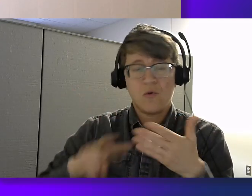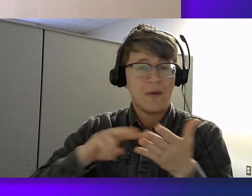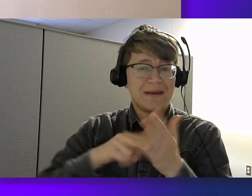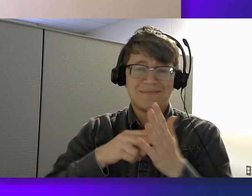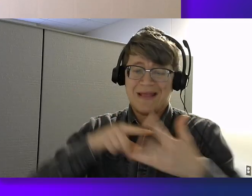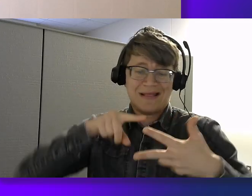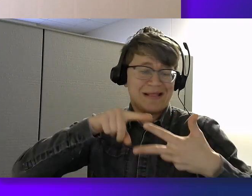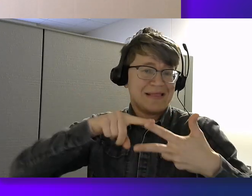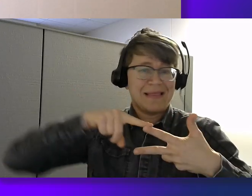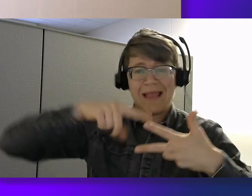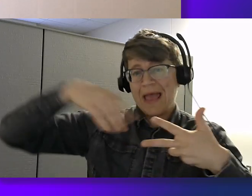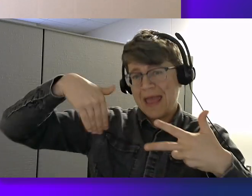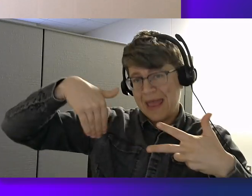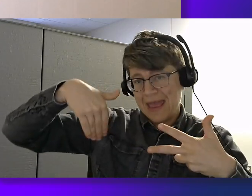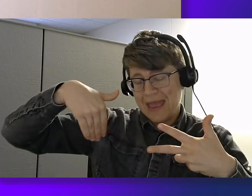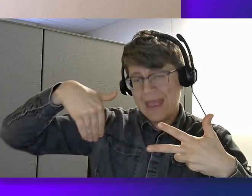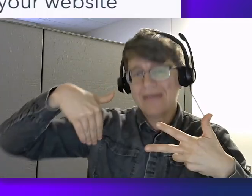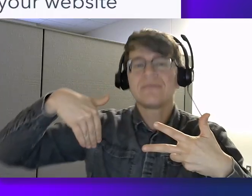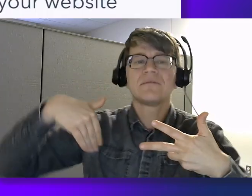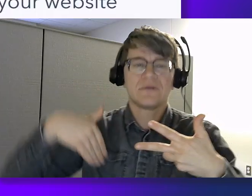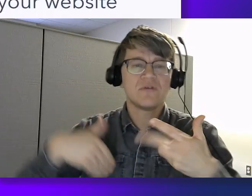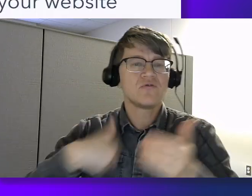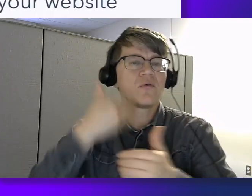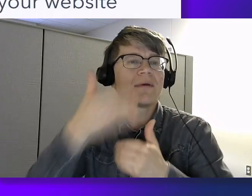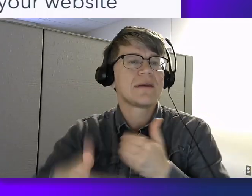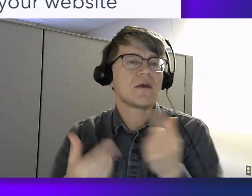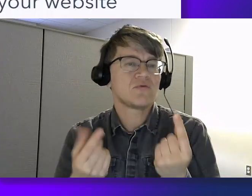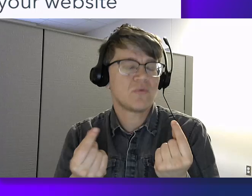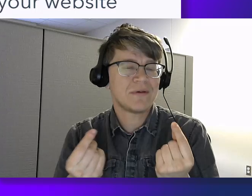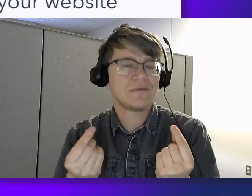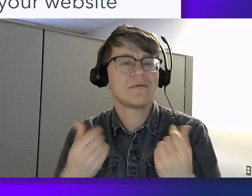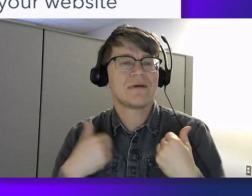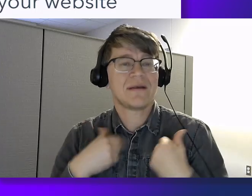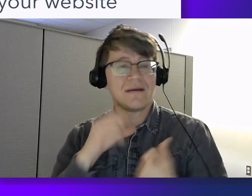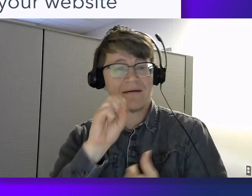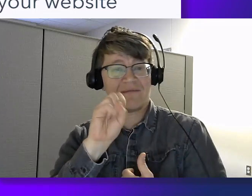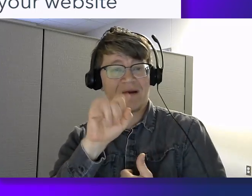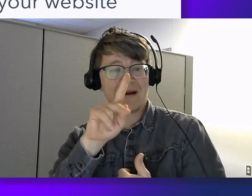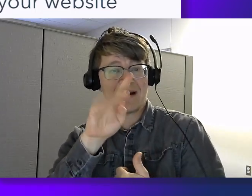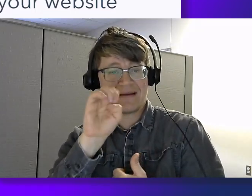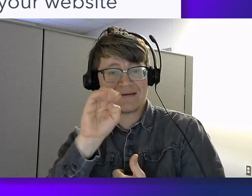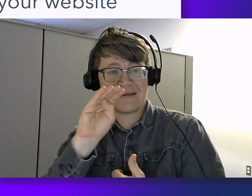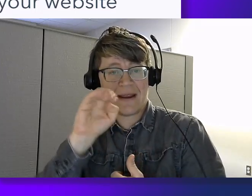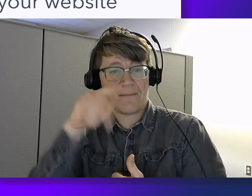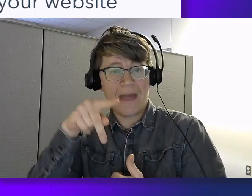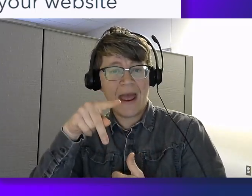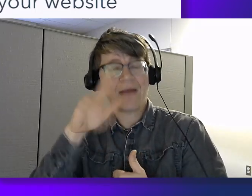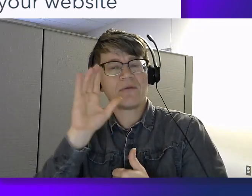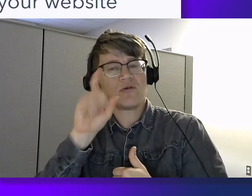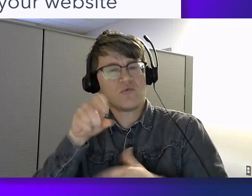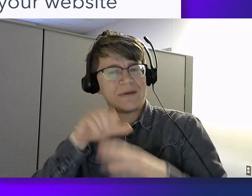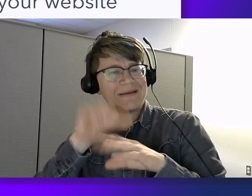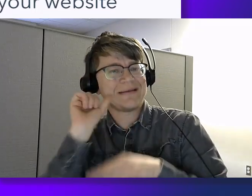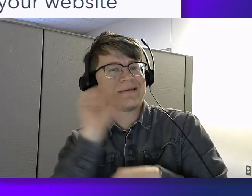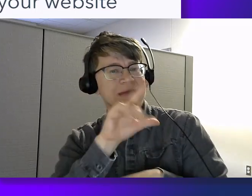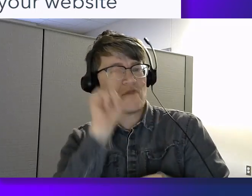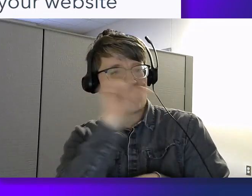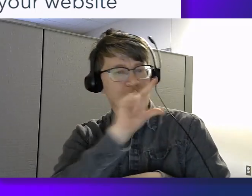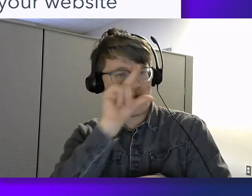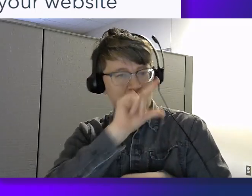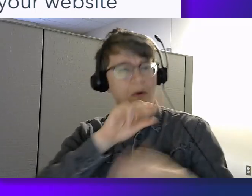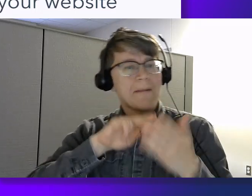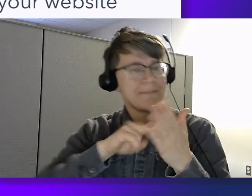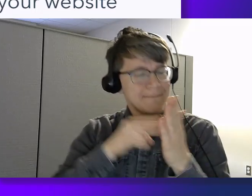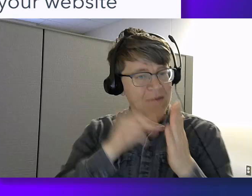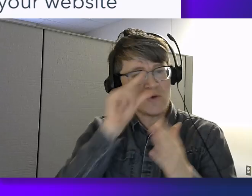sitemap that you can submit to Google. A sitemap is a file of code that lives on your web server and lists all of the relevant